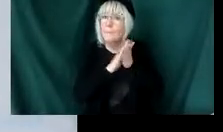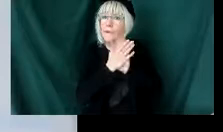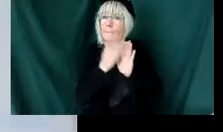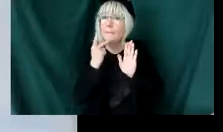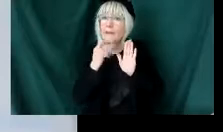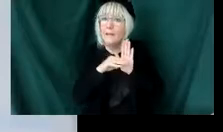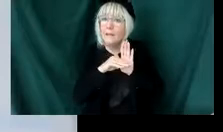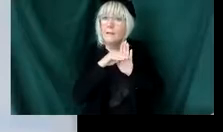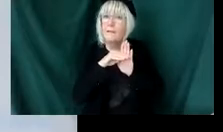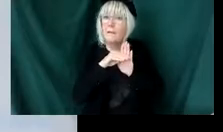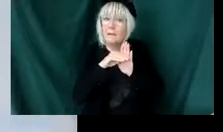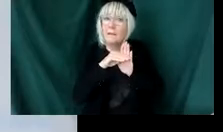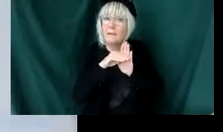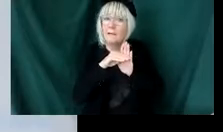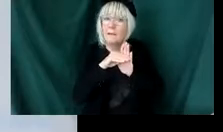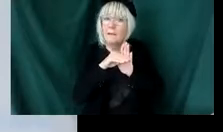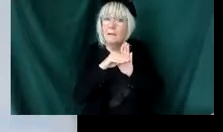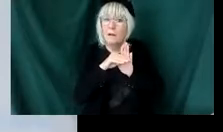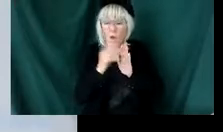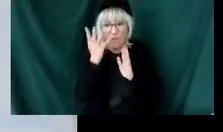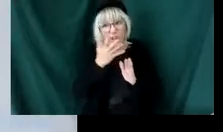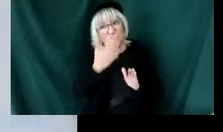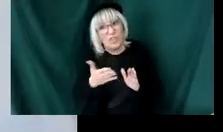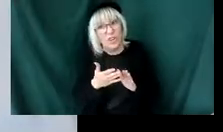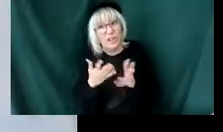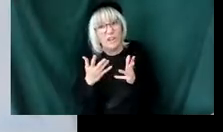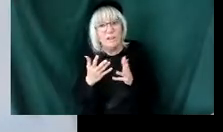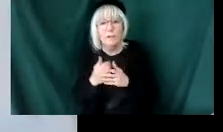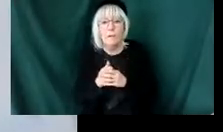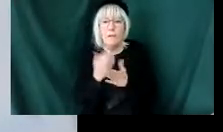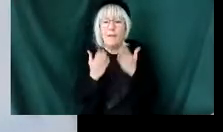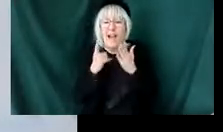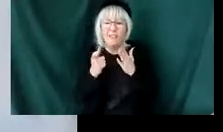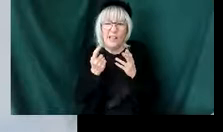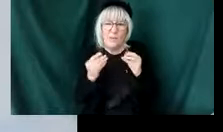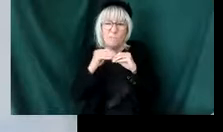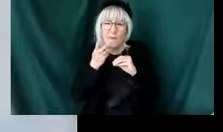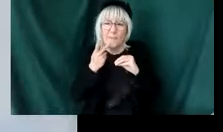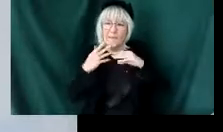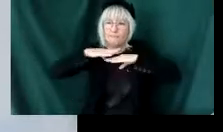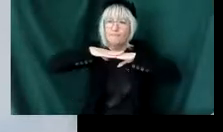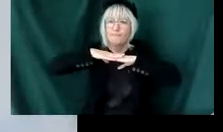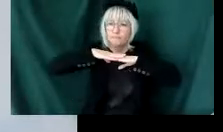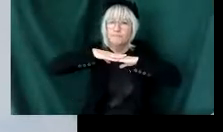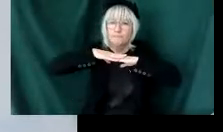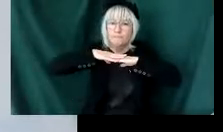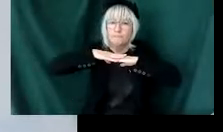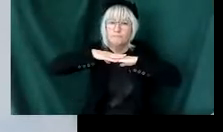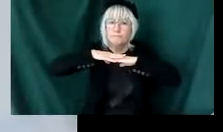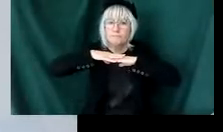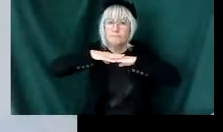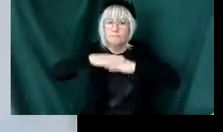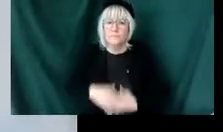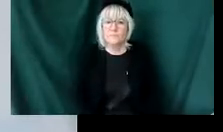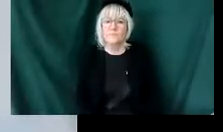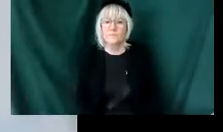And you might have to go, oh, that looks good. You may have to go back and forth with the pink on top of the orange